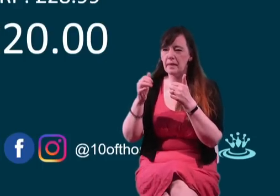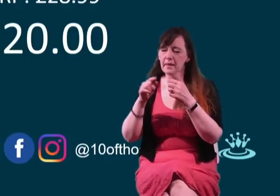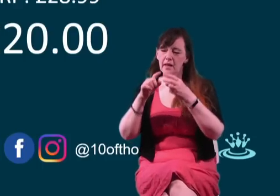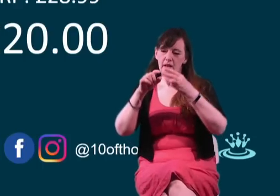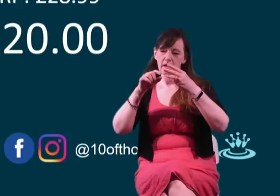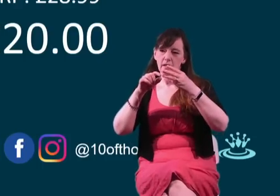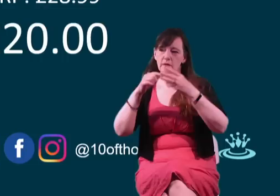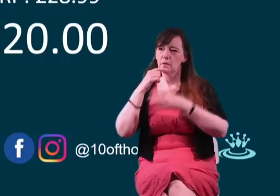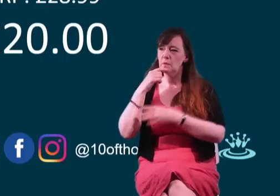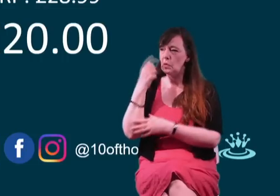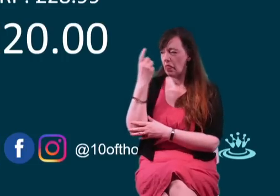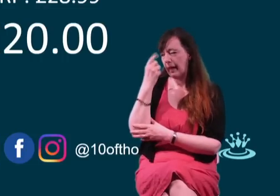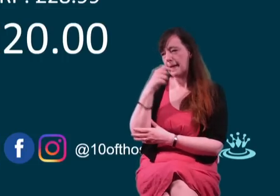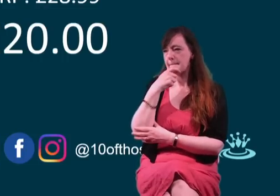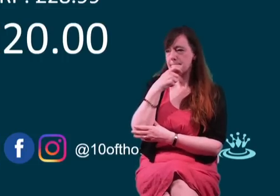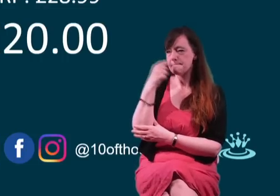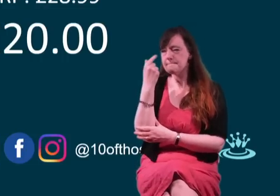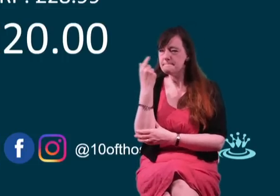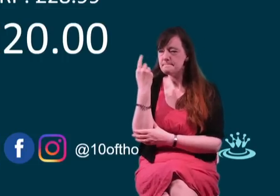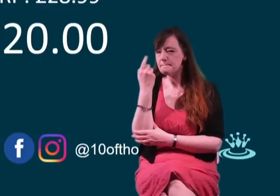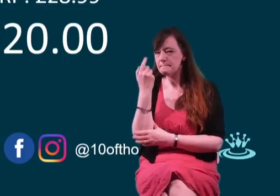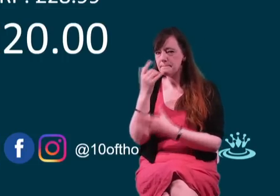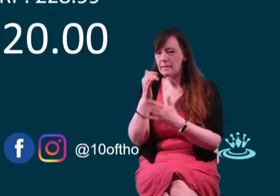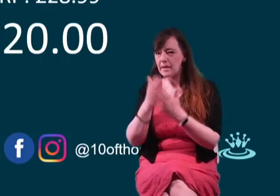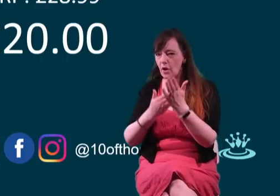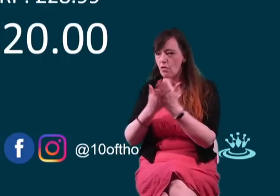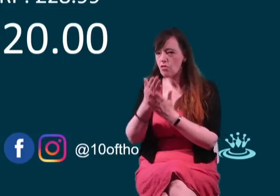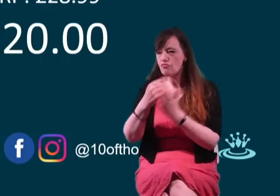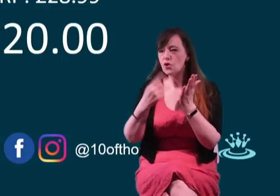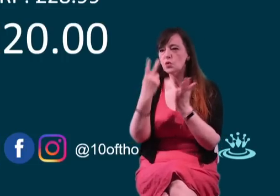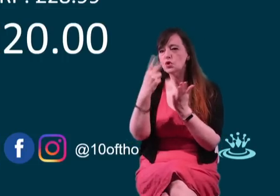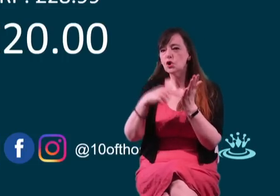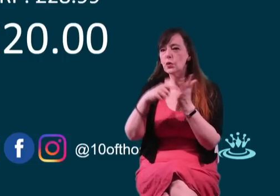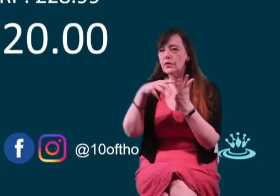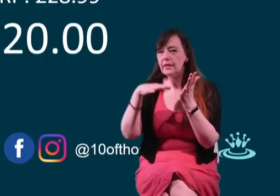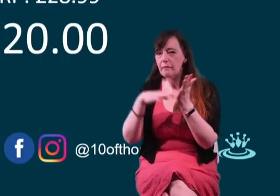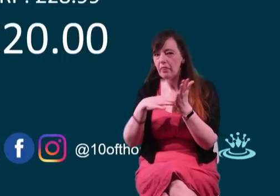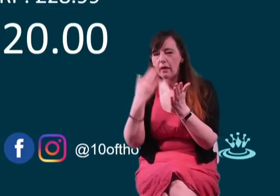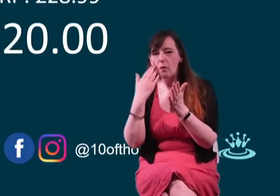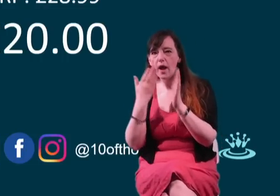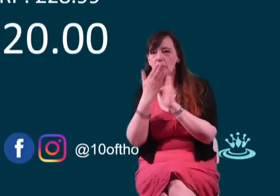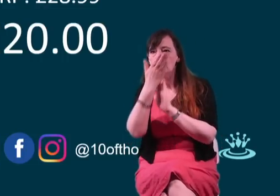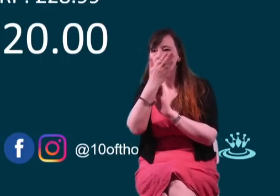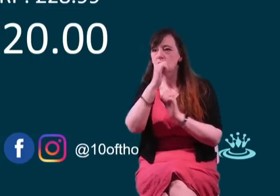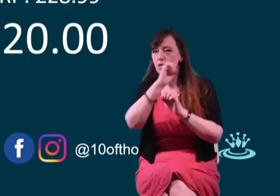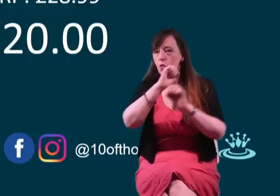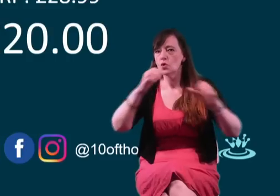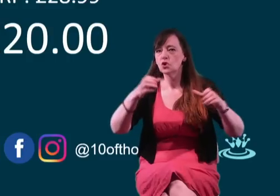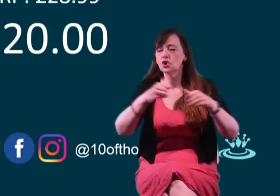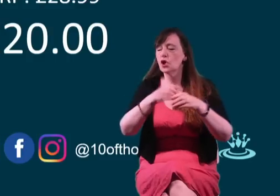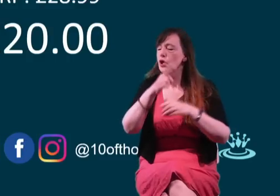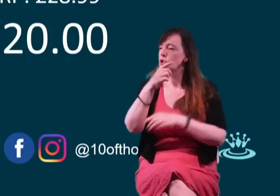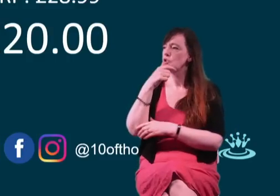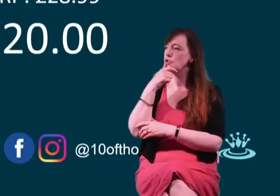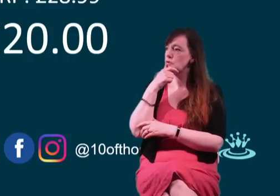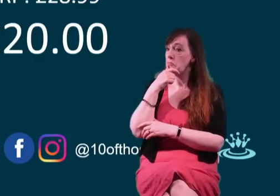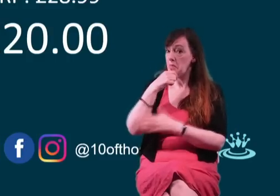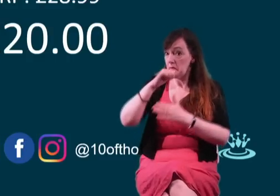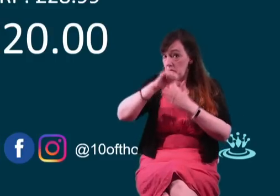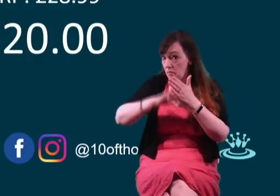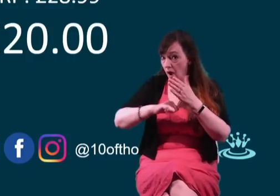even thinking of preaching through the series as you go home, then perhaps get hold of this to use as an